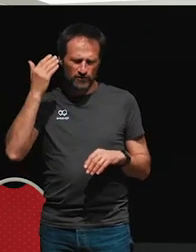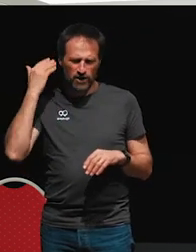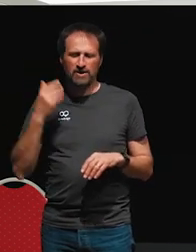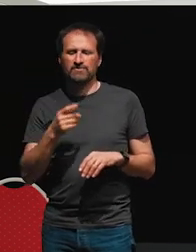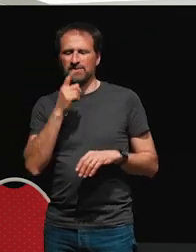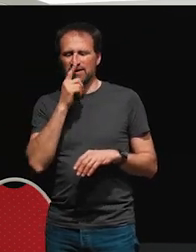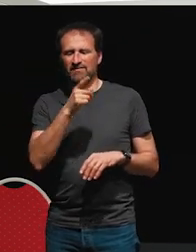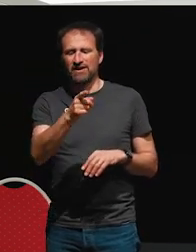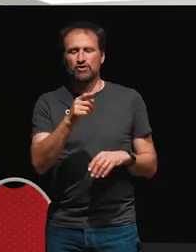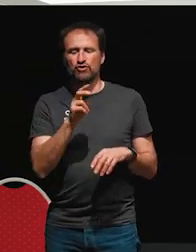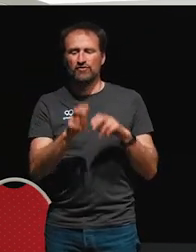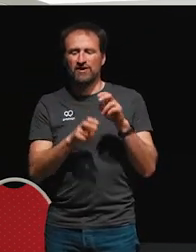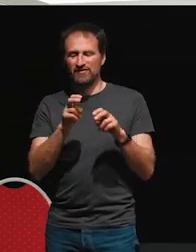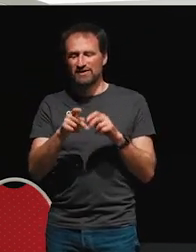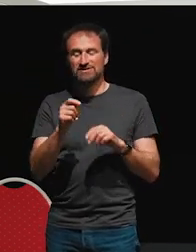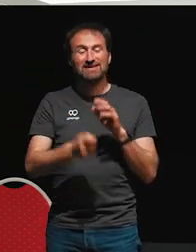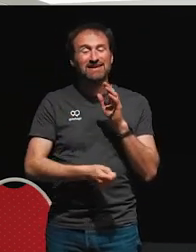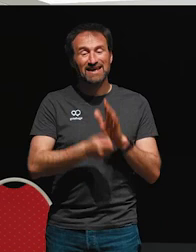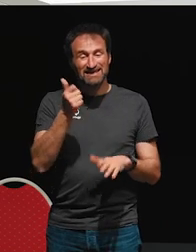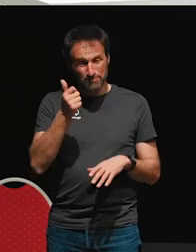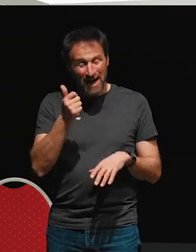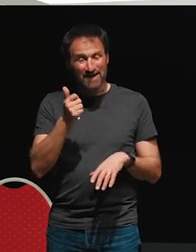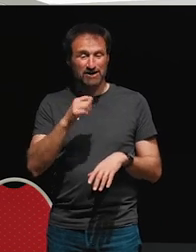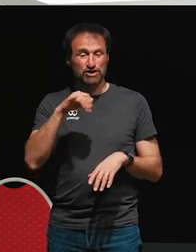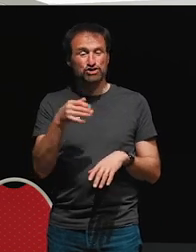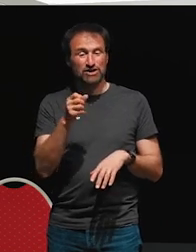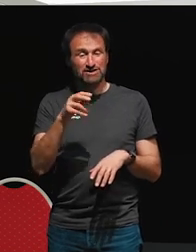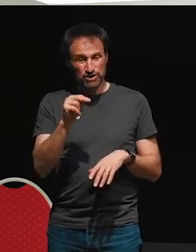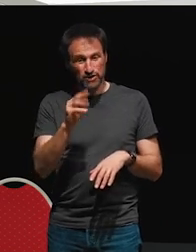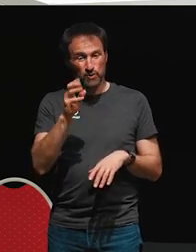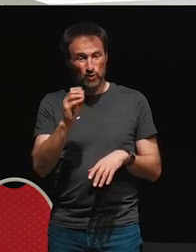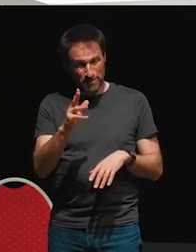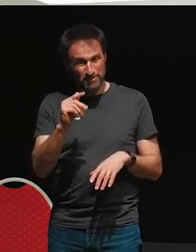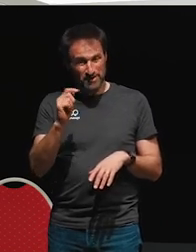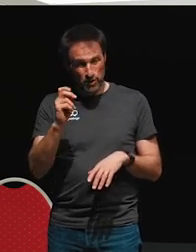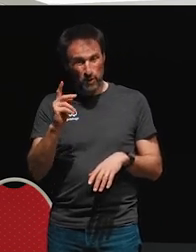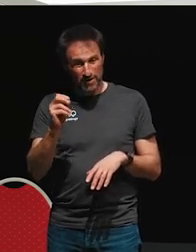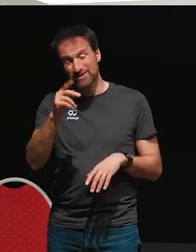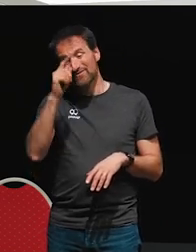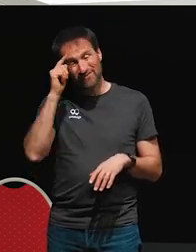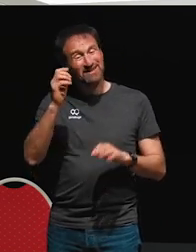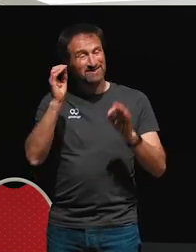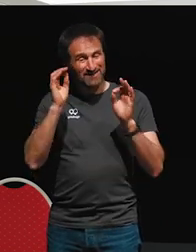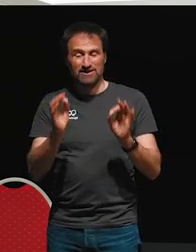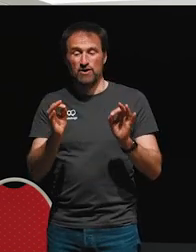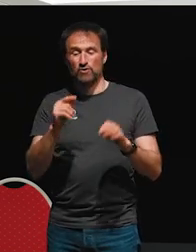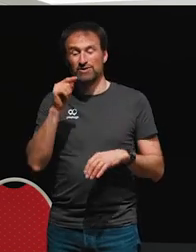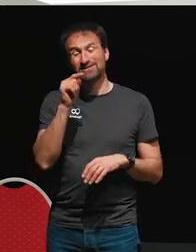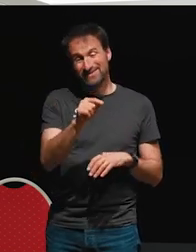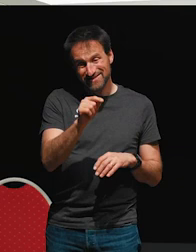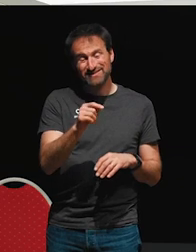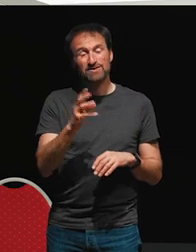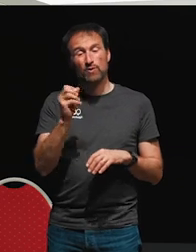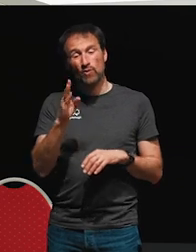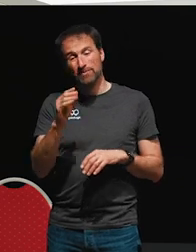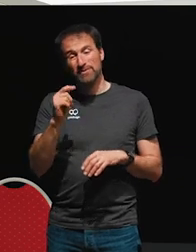use, for example, an expired JSON Web Token, you immediately know that this JSON Web Token is not valid anymore, and